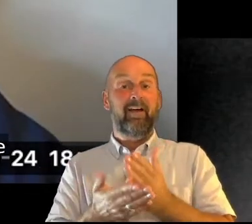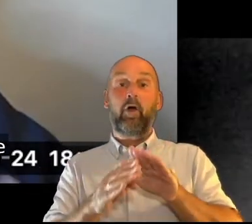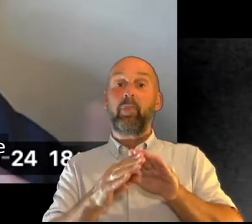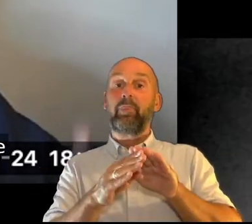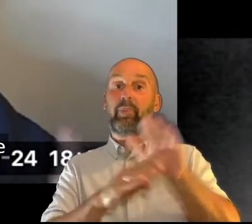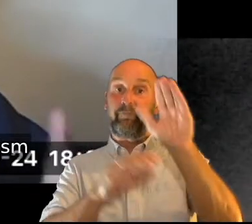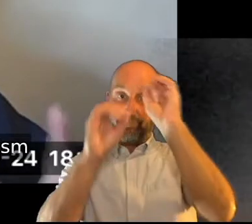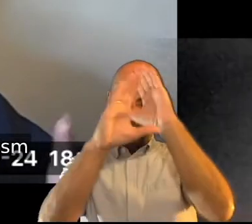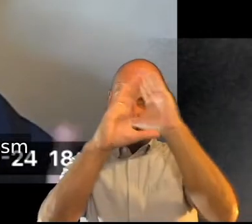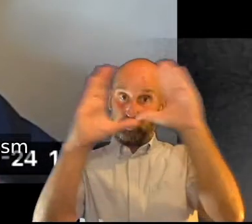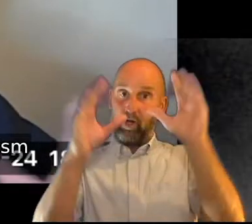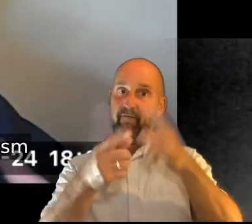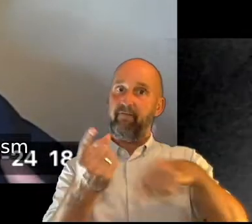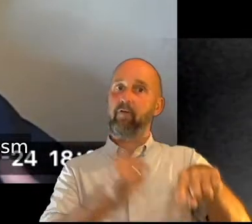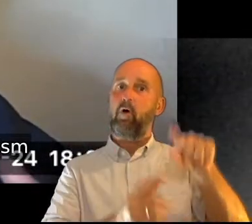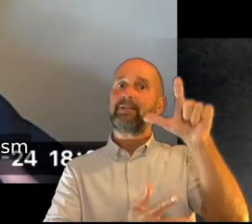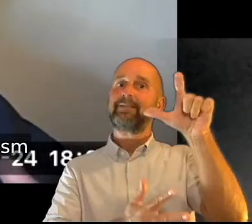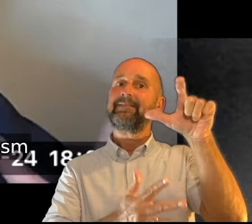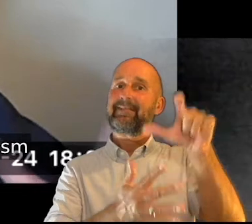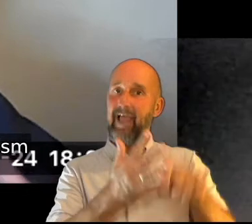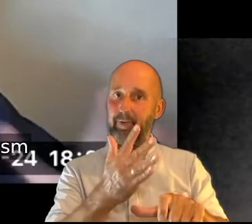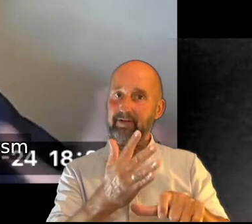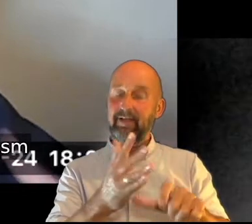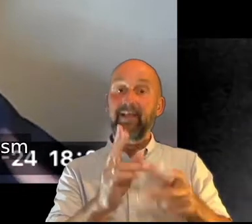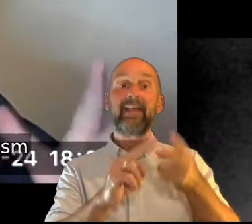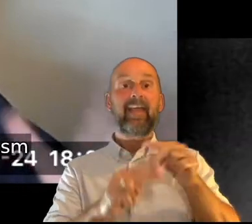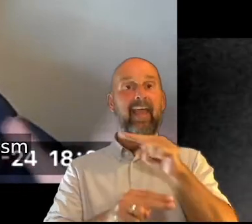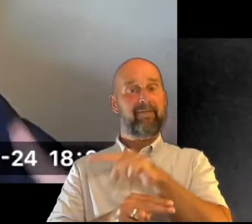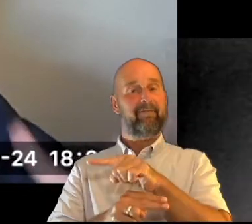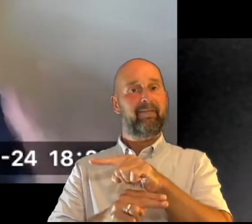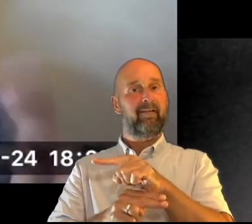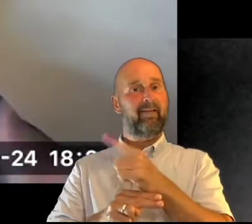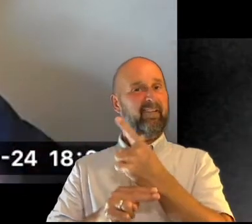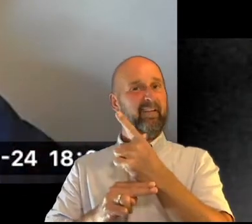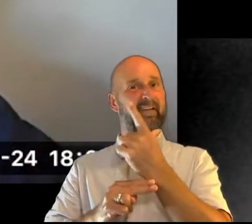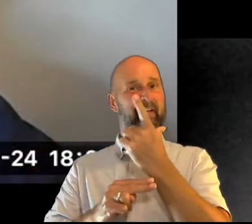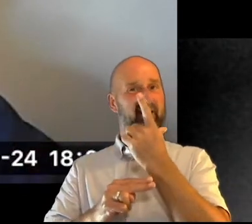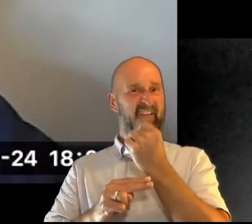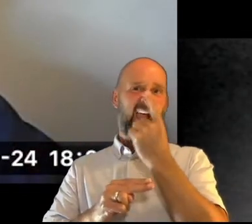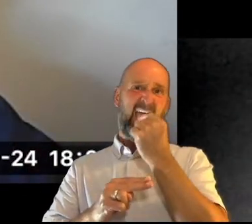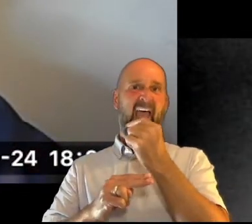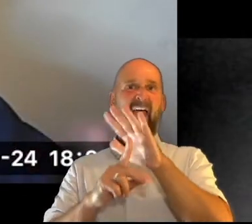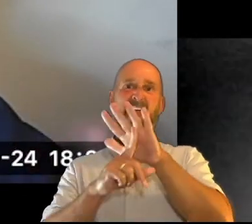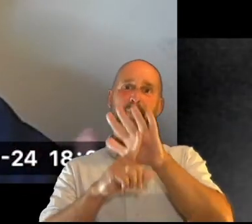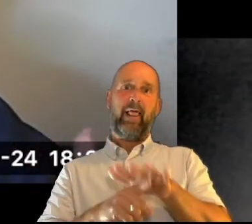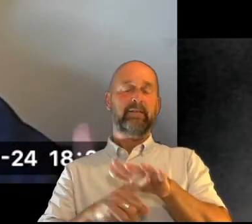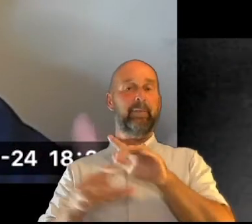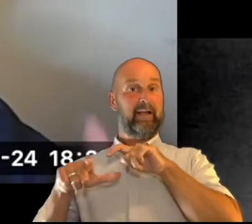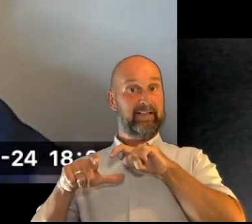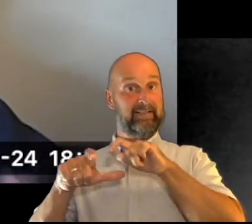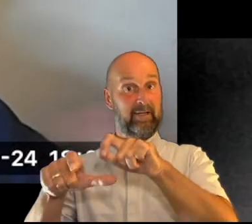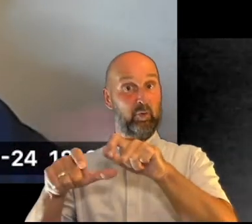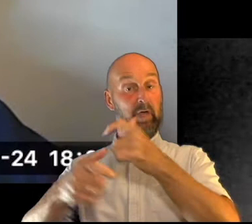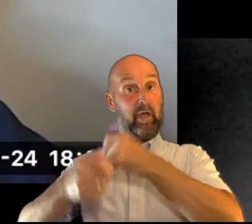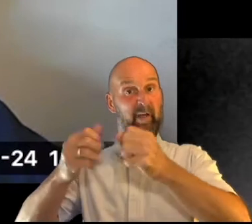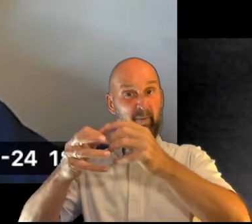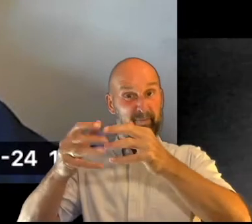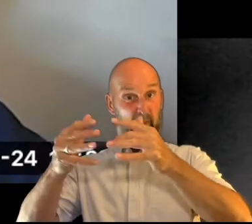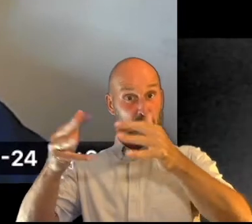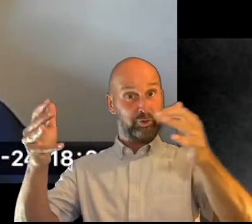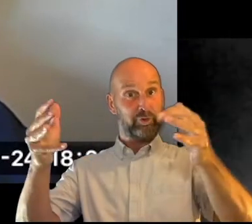future looks like for disabled people if the rampant ableism that we're experiencing at the moment continues and is allowed to flourish and